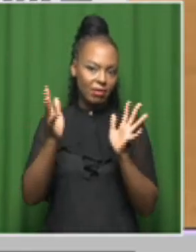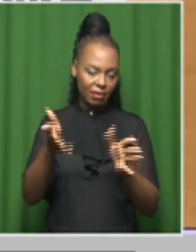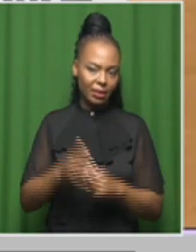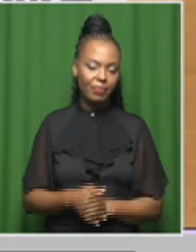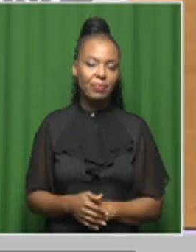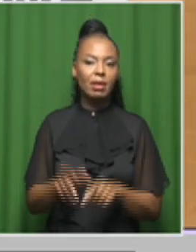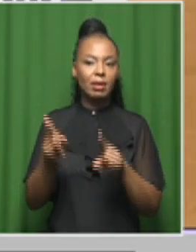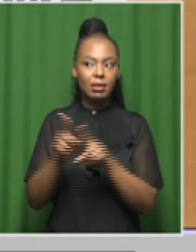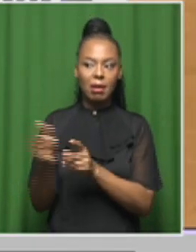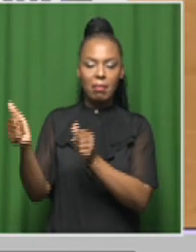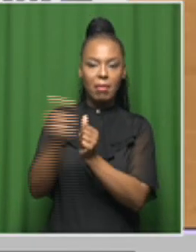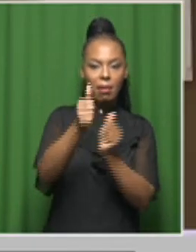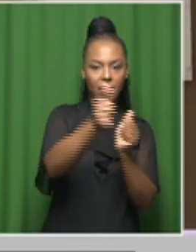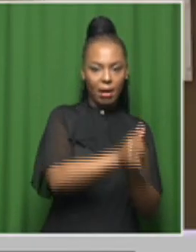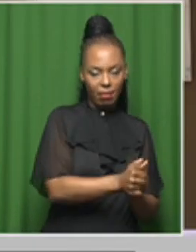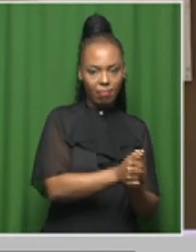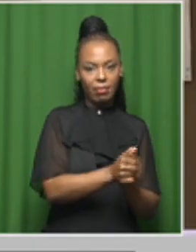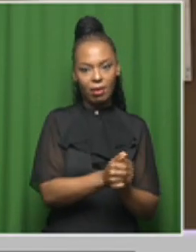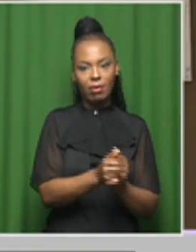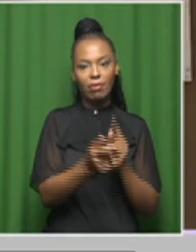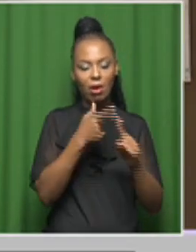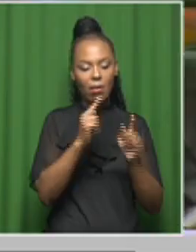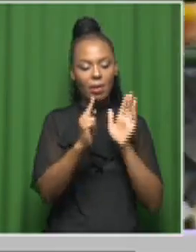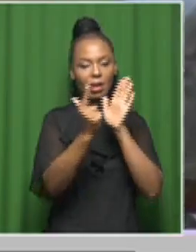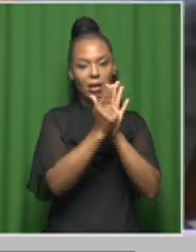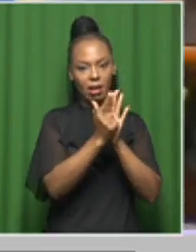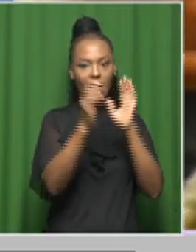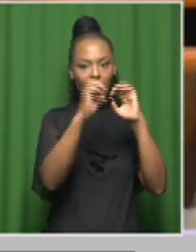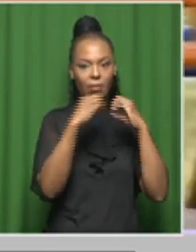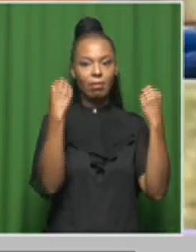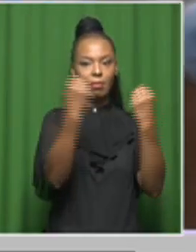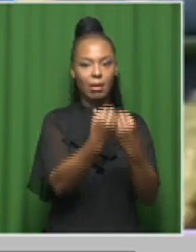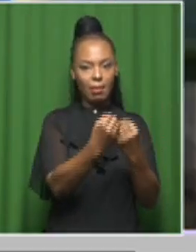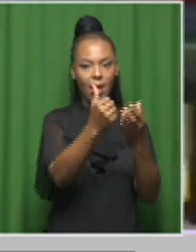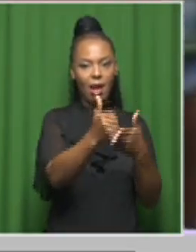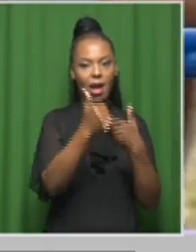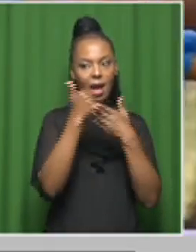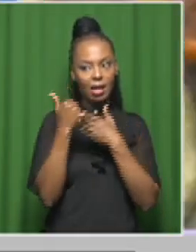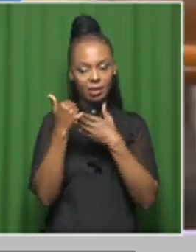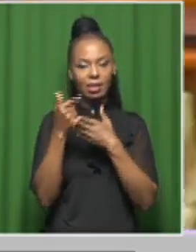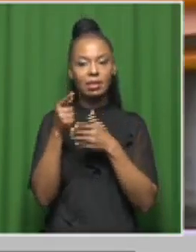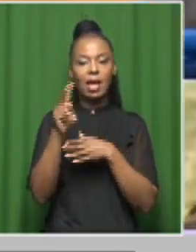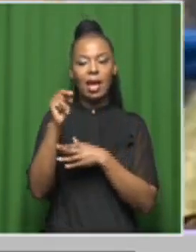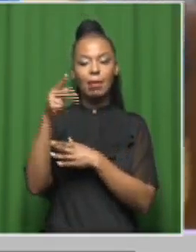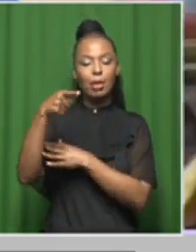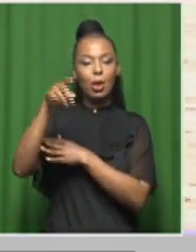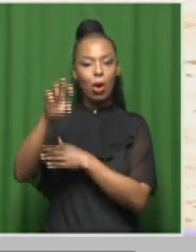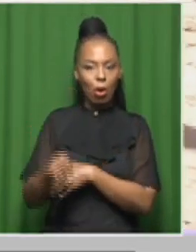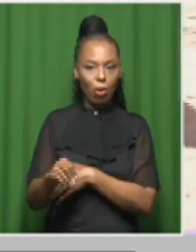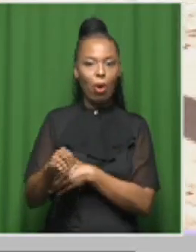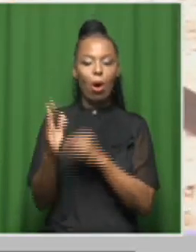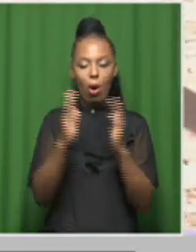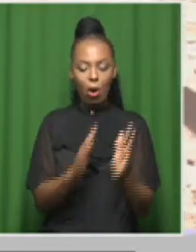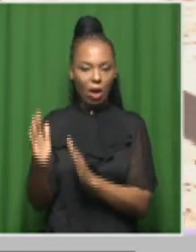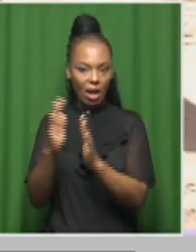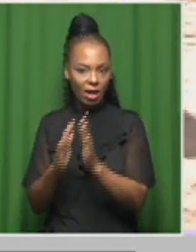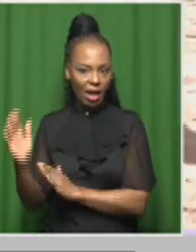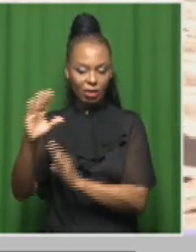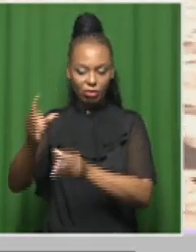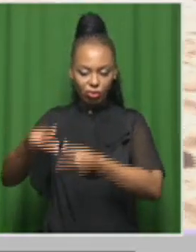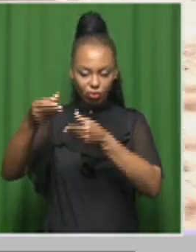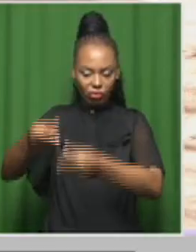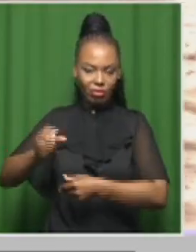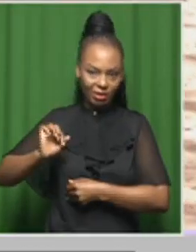with the partners in the legal fraternity to assist NPOs to organize their books and to ensure that